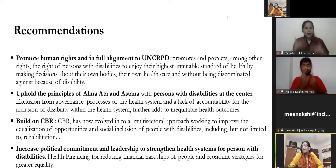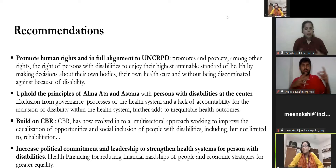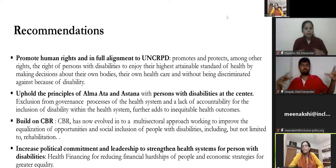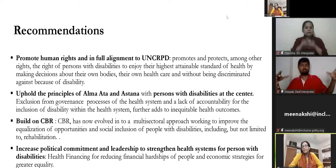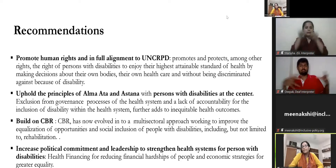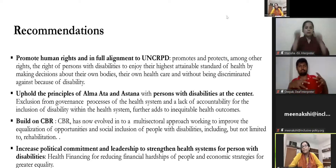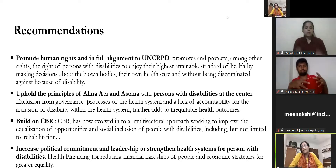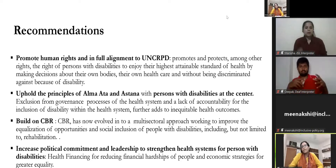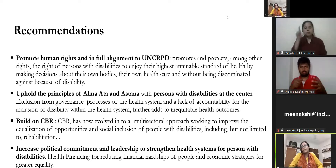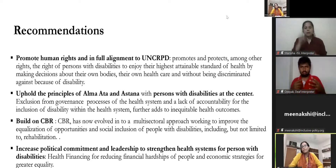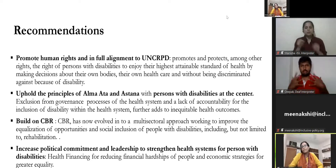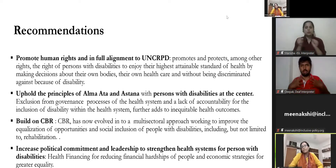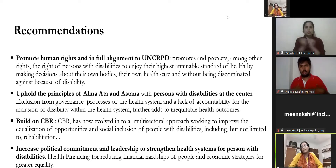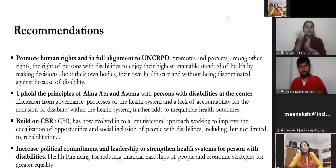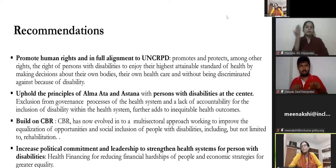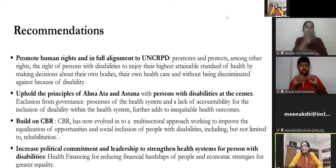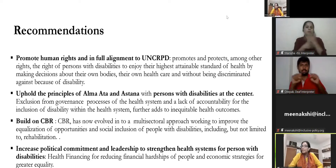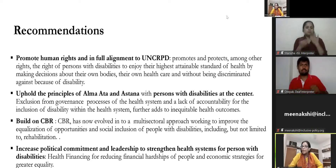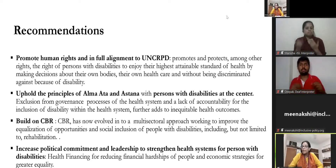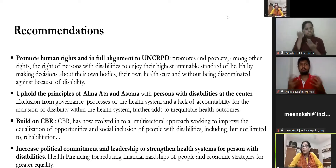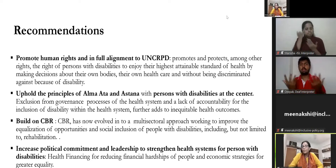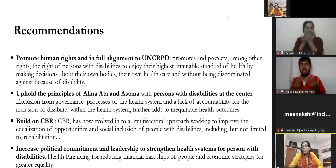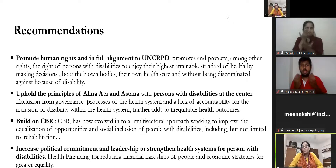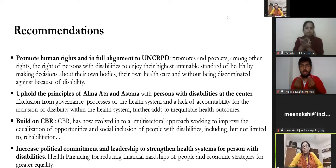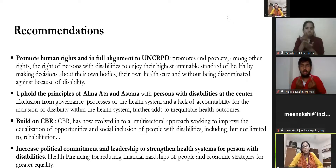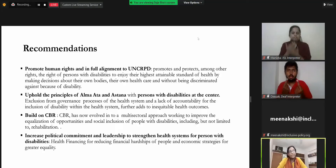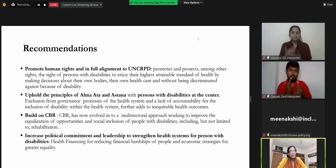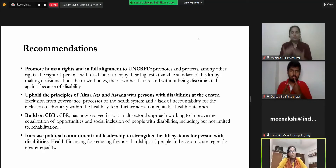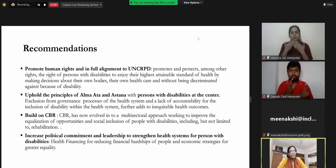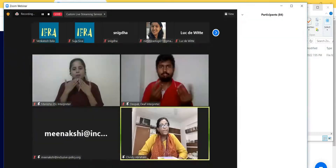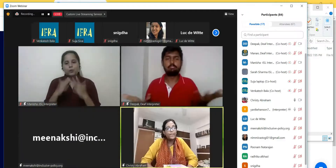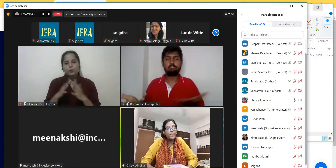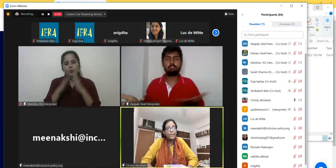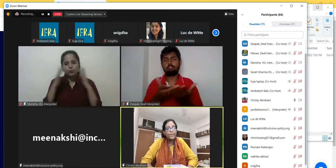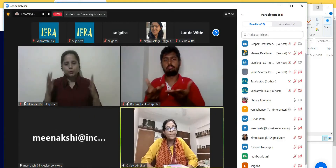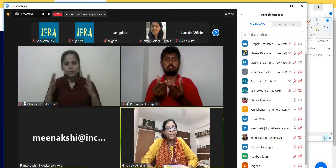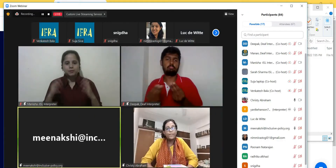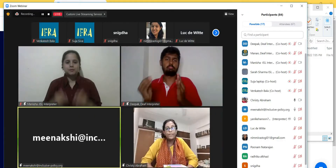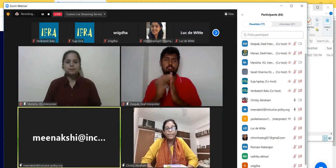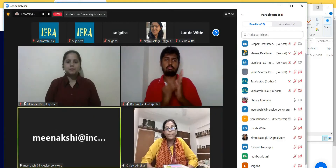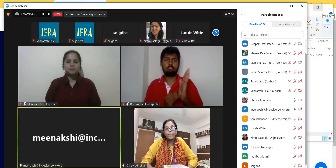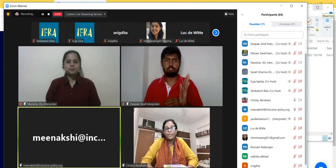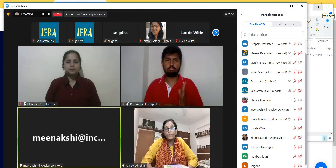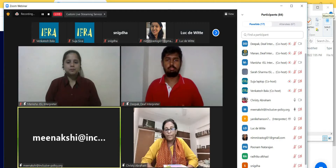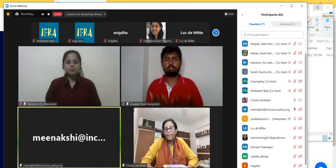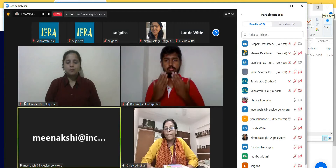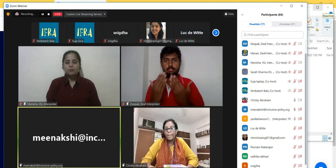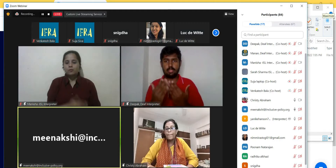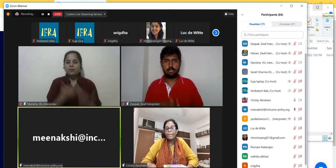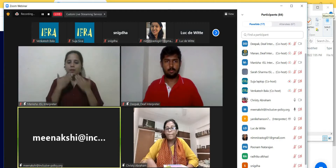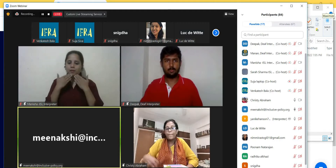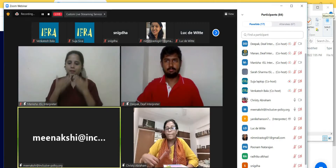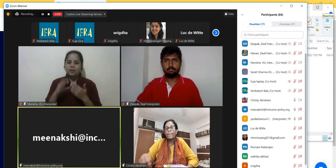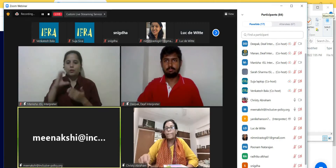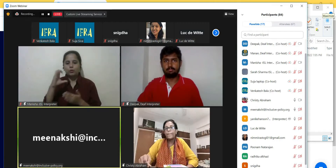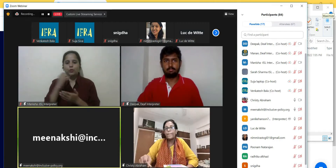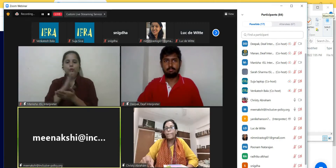disabilities. These are the recommendations. Thank you very much. Thanks, Christy.